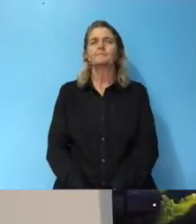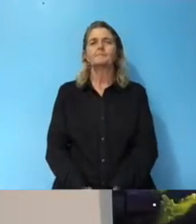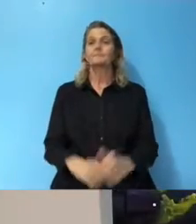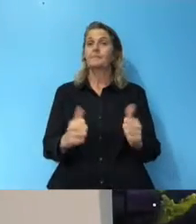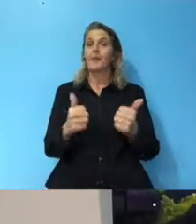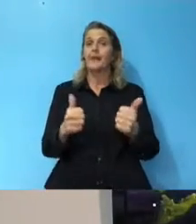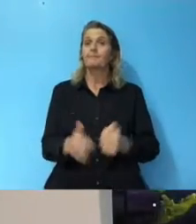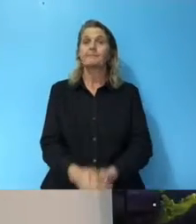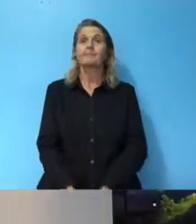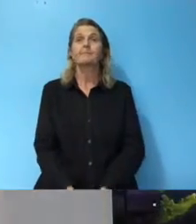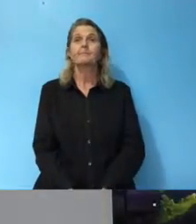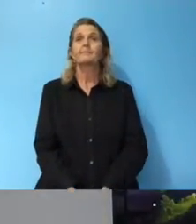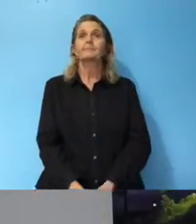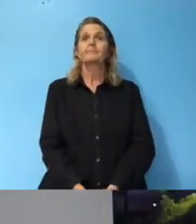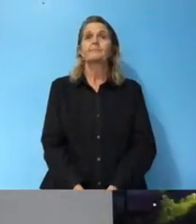Okay,